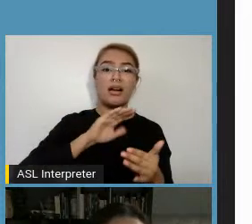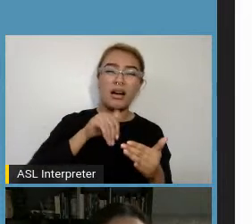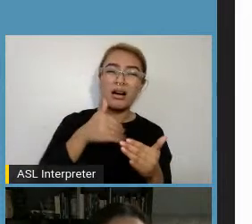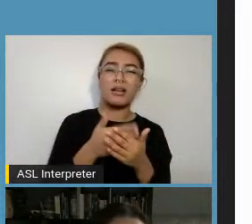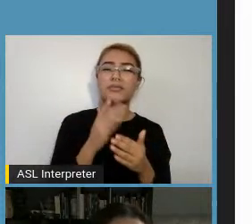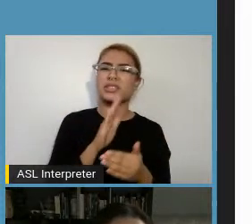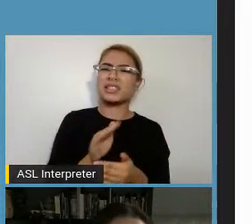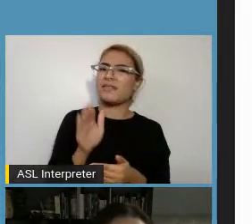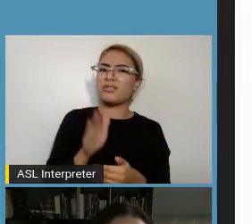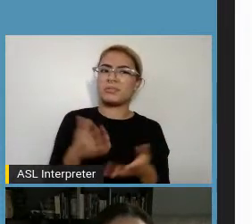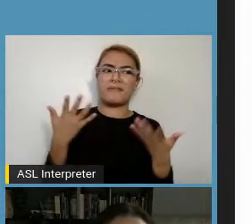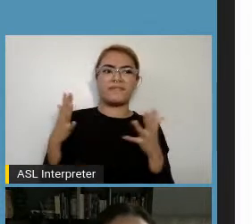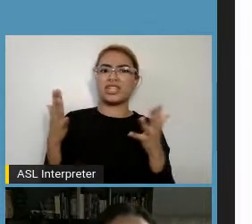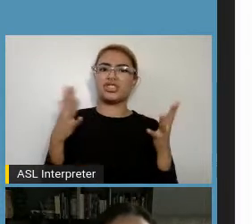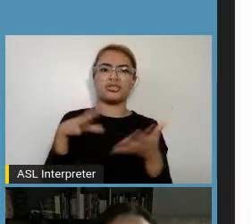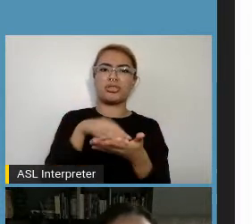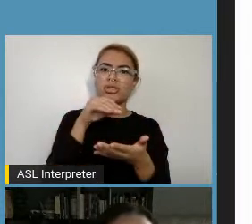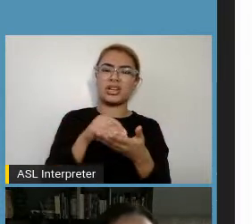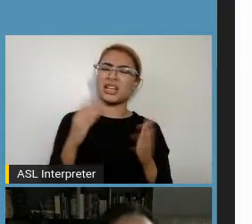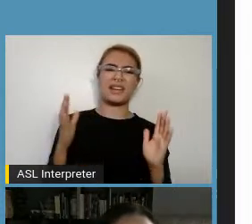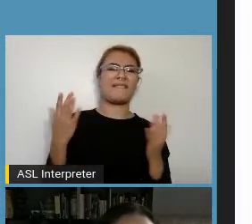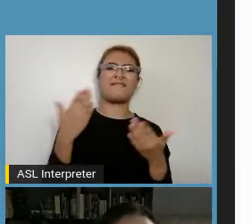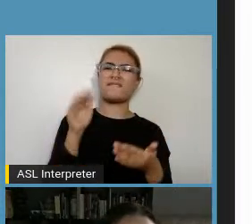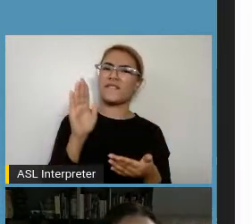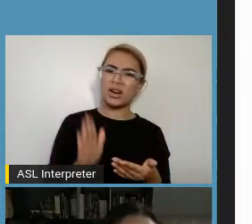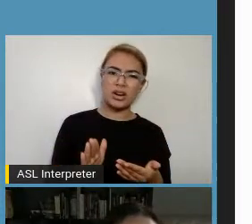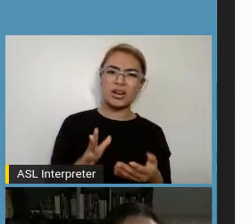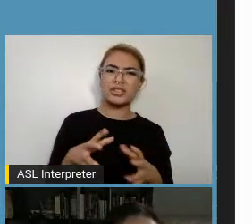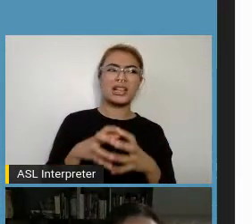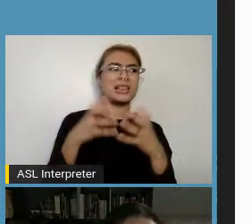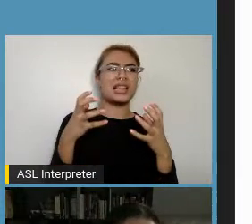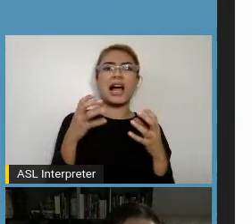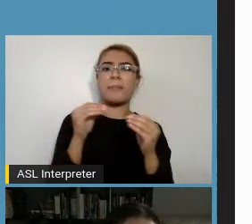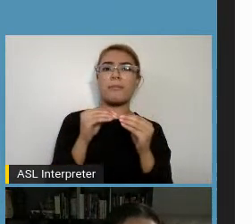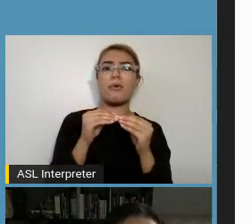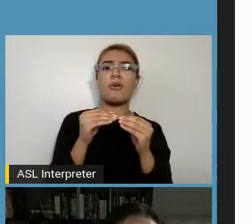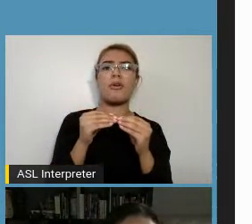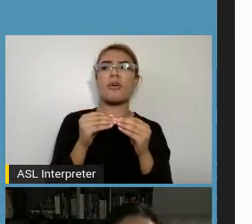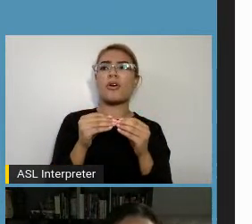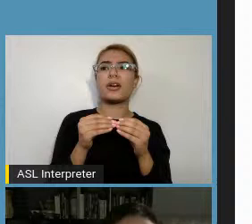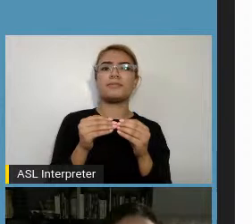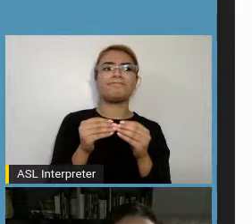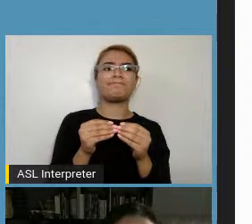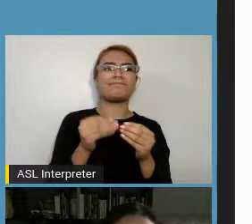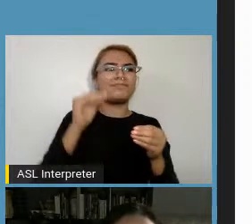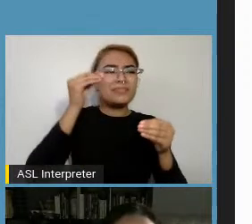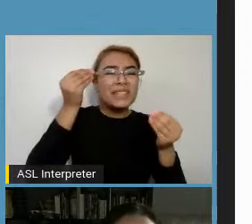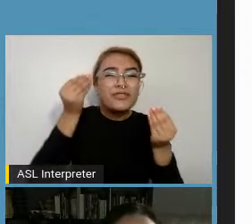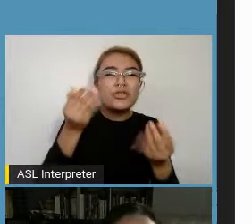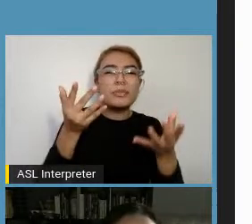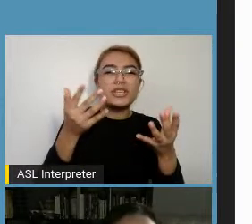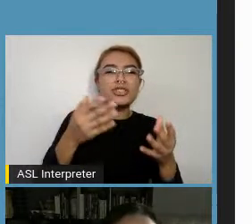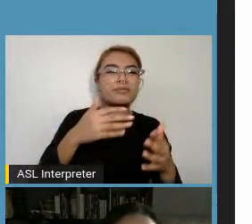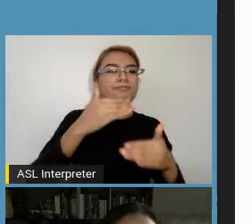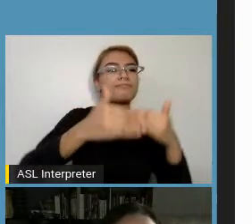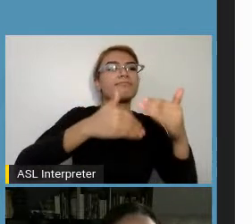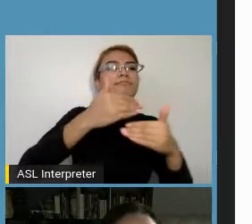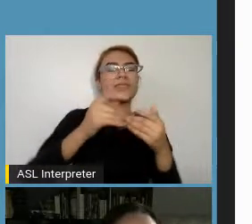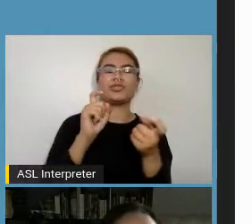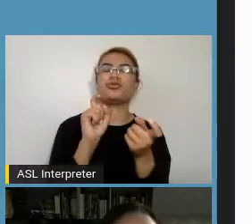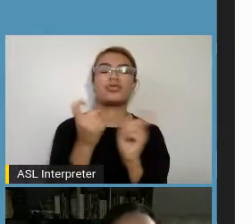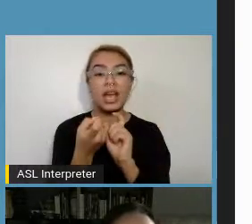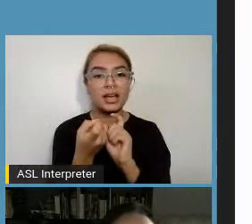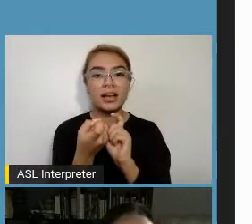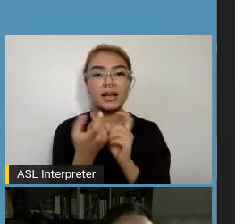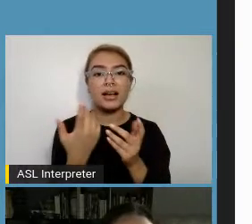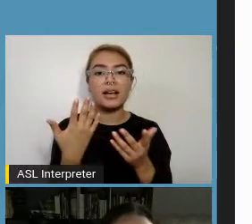be done learning. There is so much more that is coming out and changing. And I'm thrilled